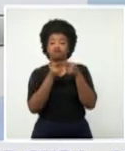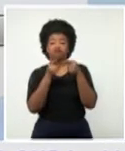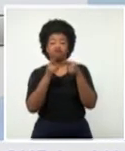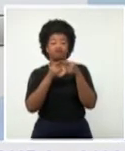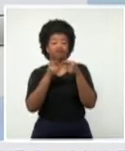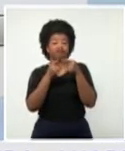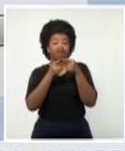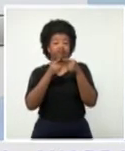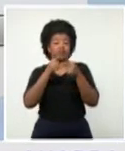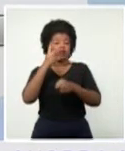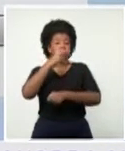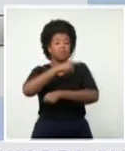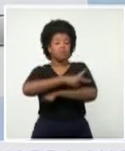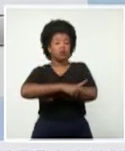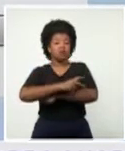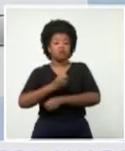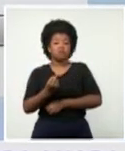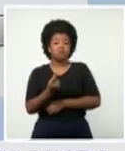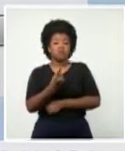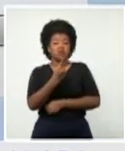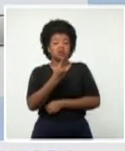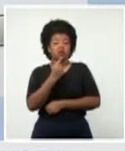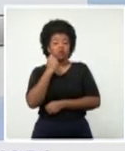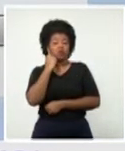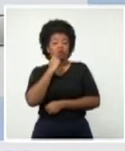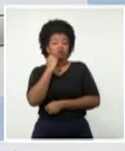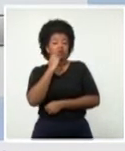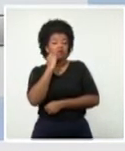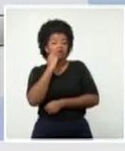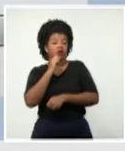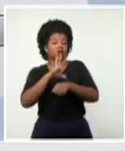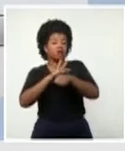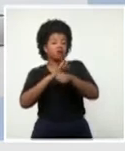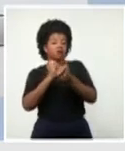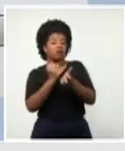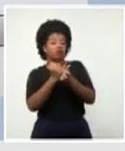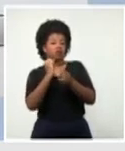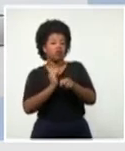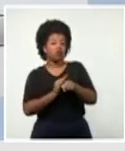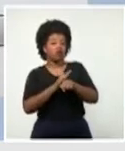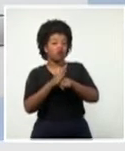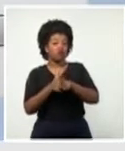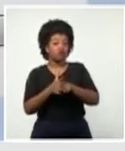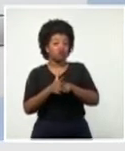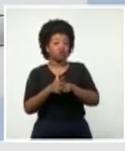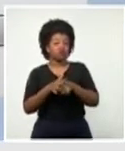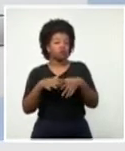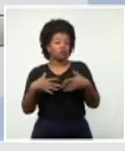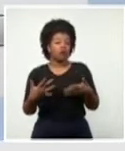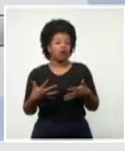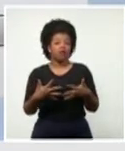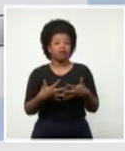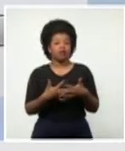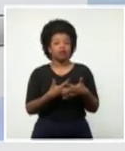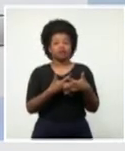confirmed cases are the United States